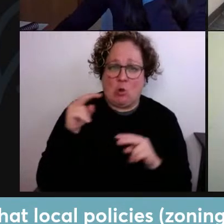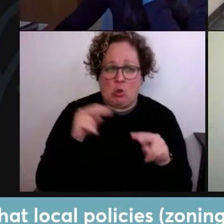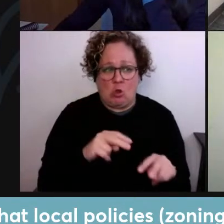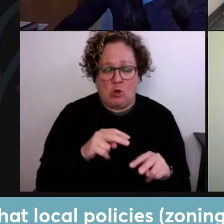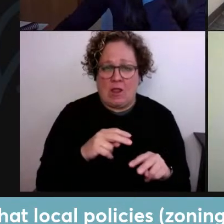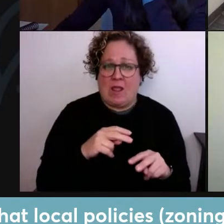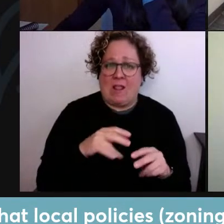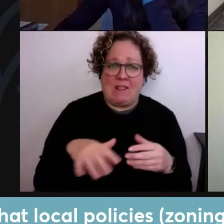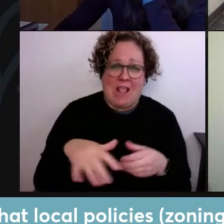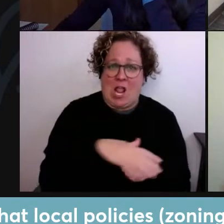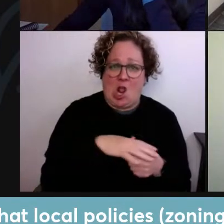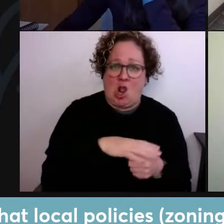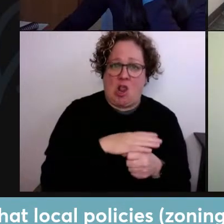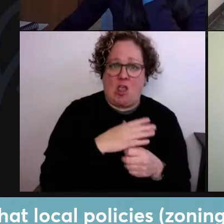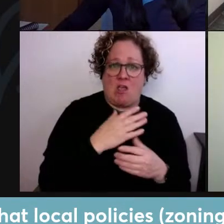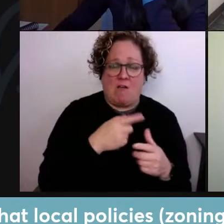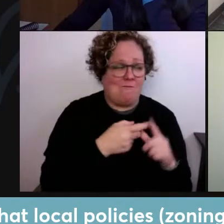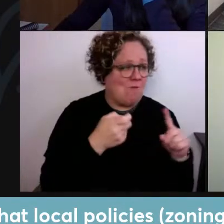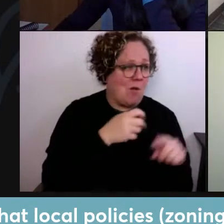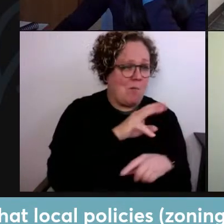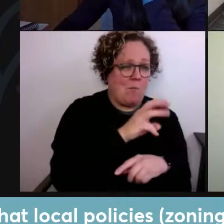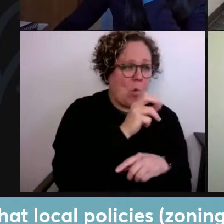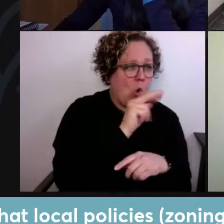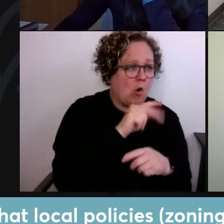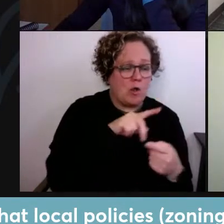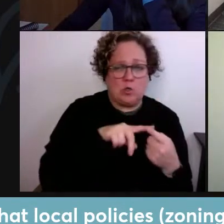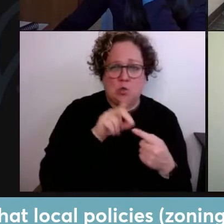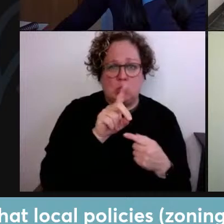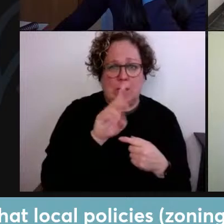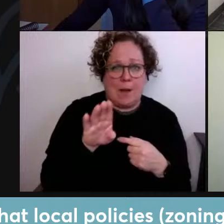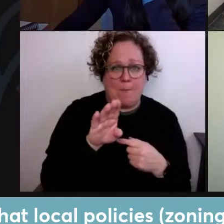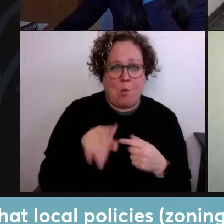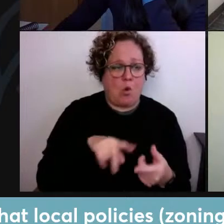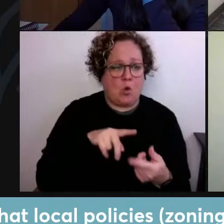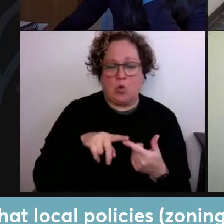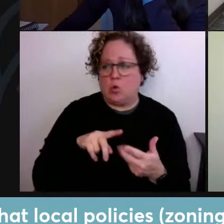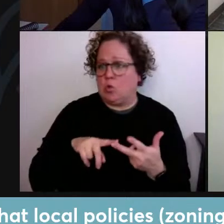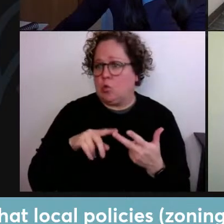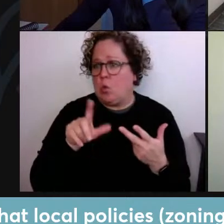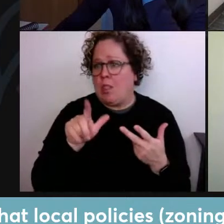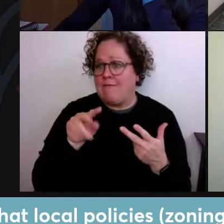from Warren to Dearborn to Livonia, it's about